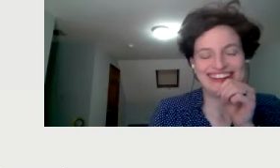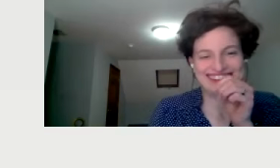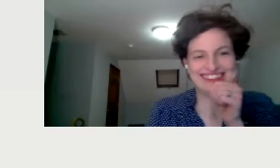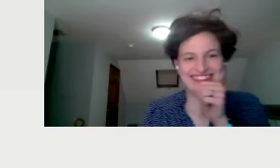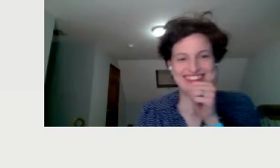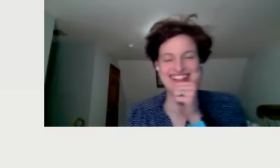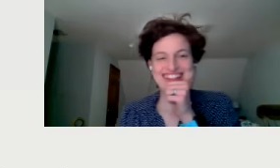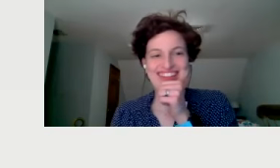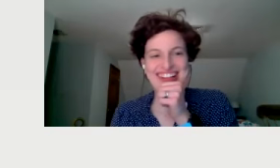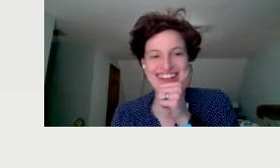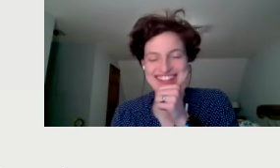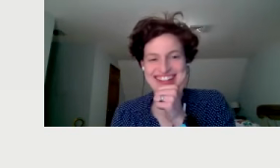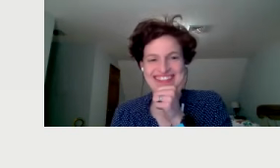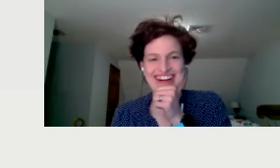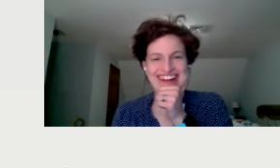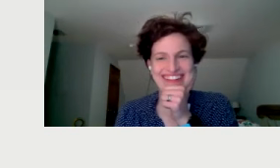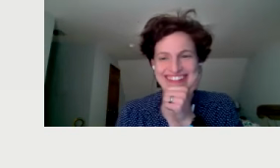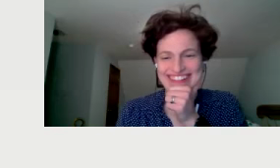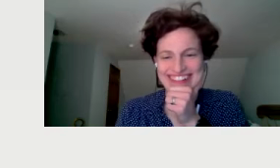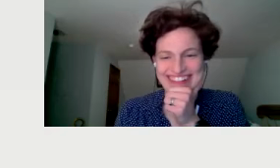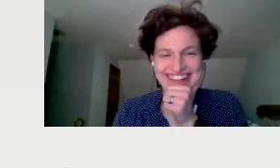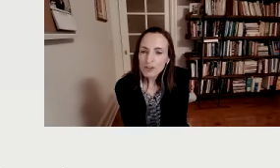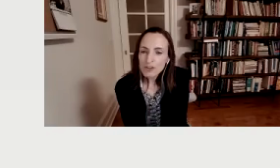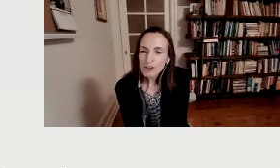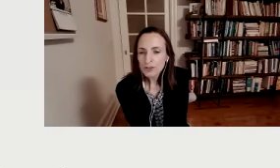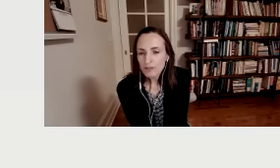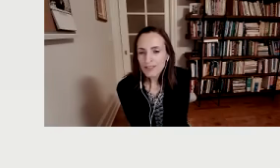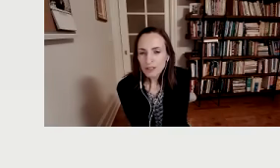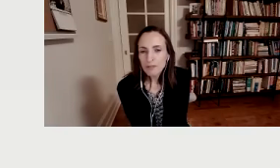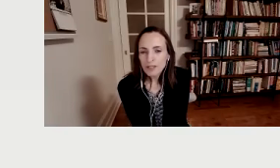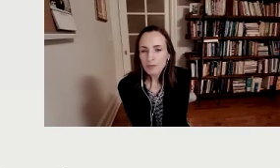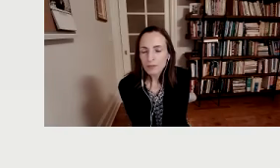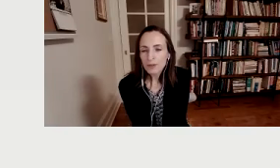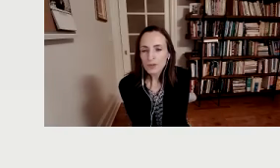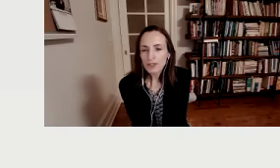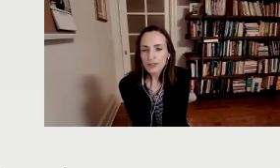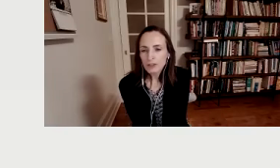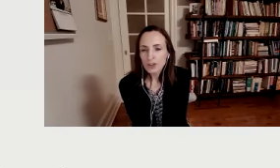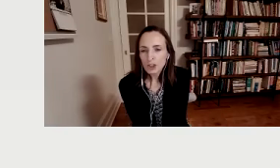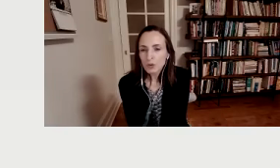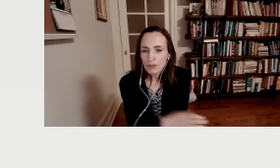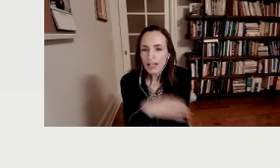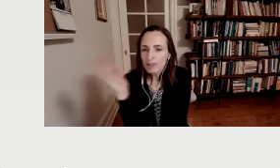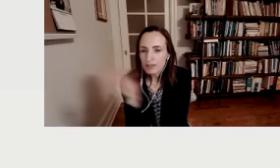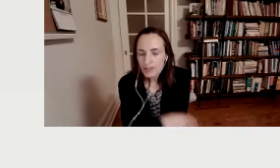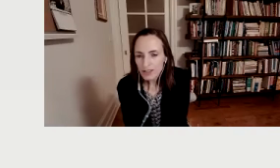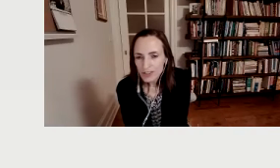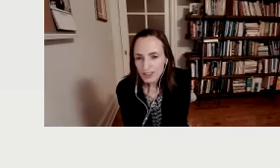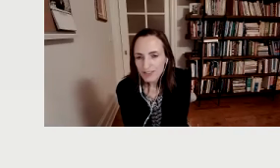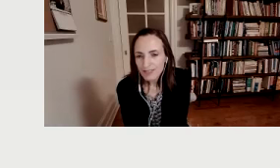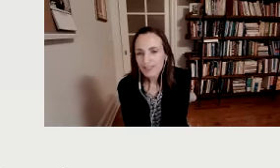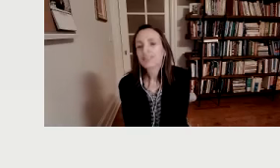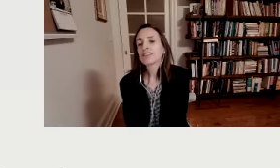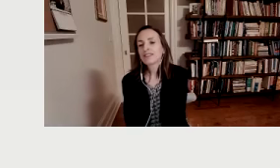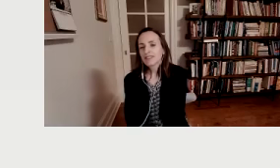and the session's going to be closed, just to warn you. Carlos Gussenhoven has a competing proposal that there's no level